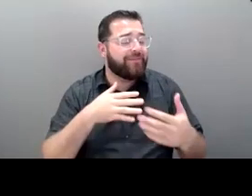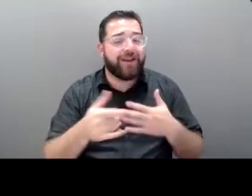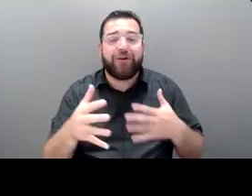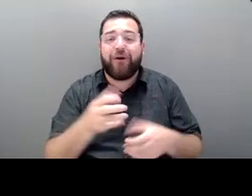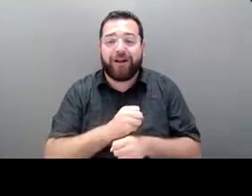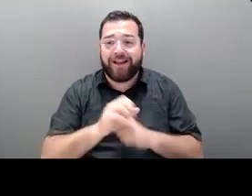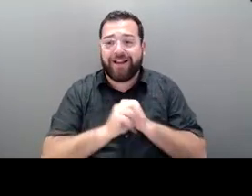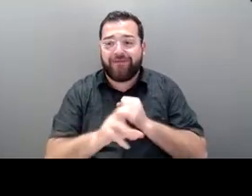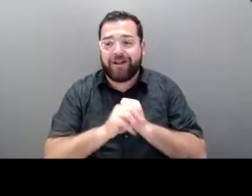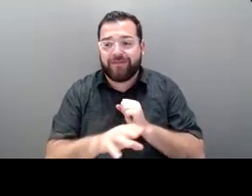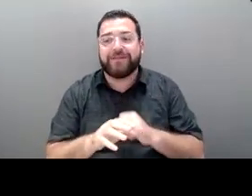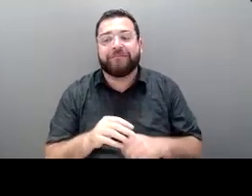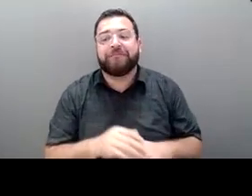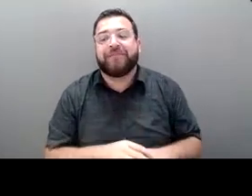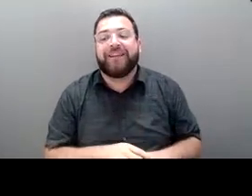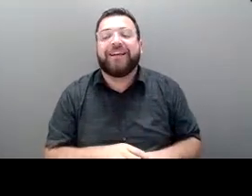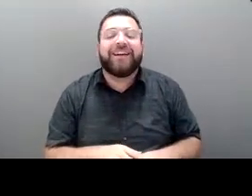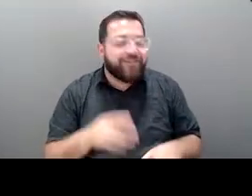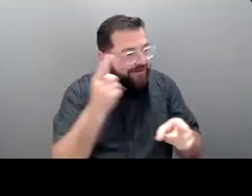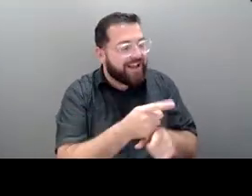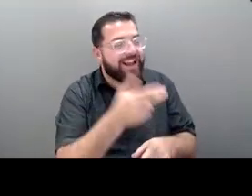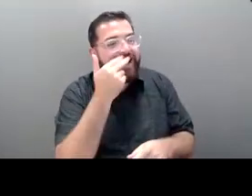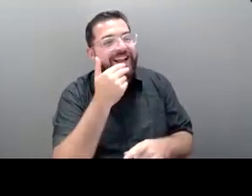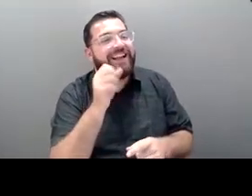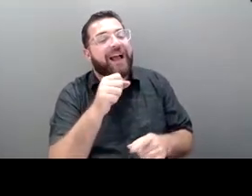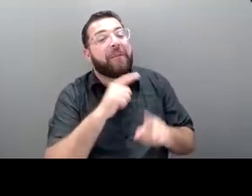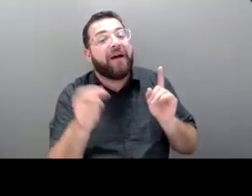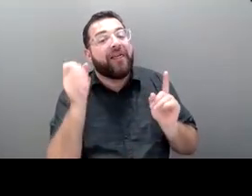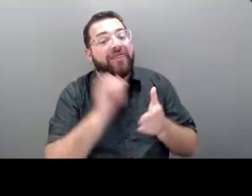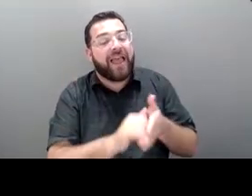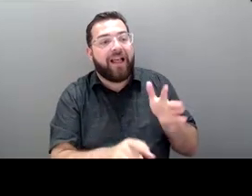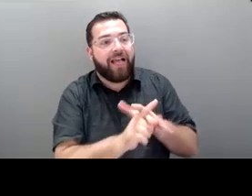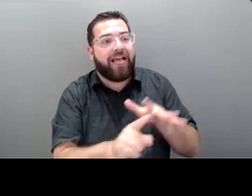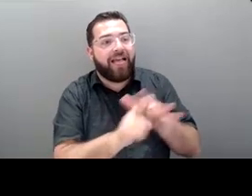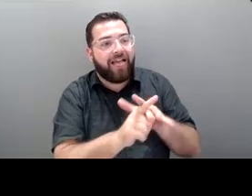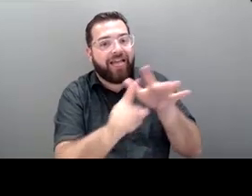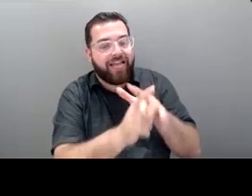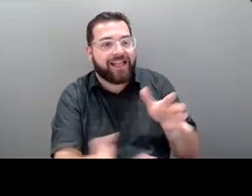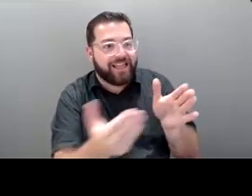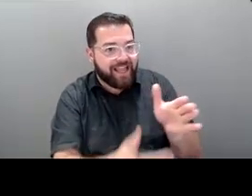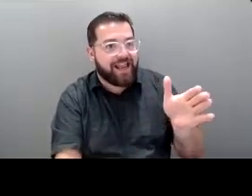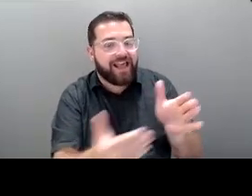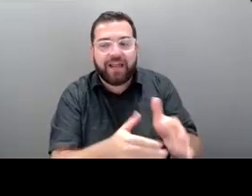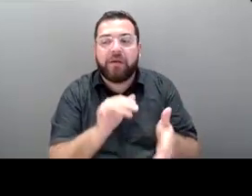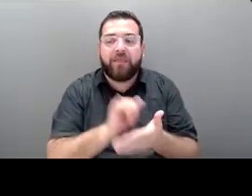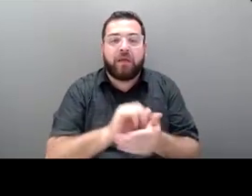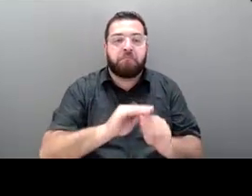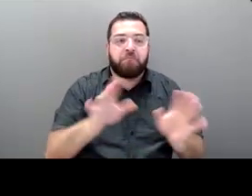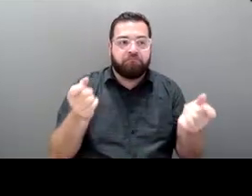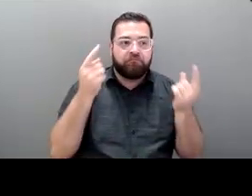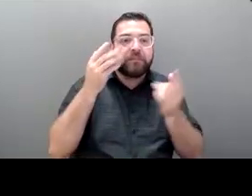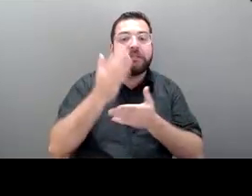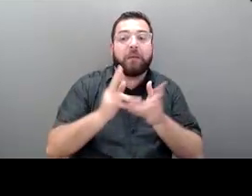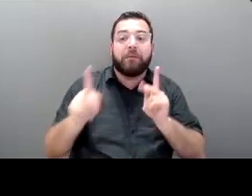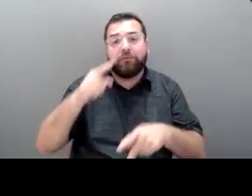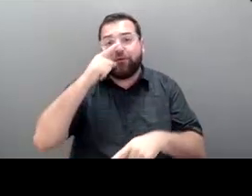know, it's something that gets brought up over and over and over again. And that makes a lot of sense that some people are